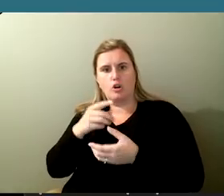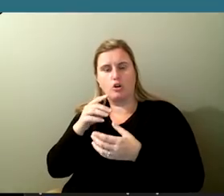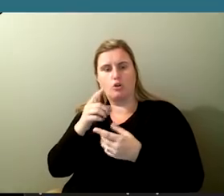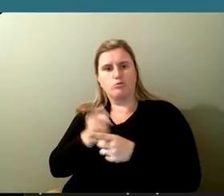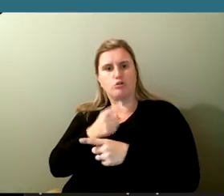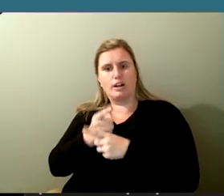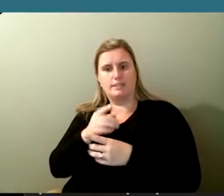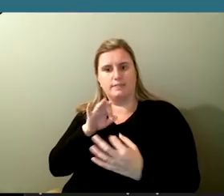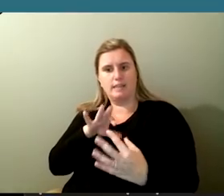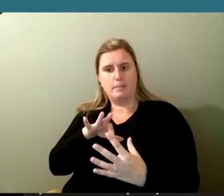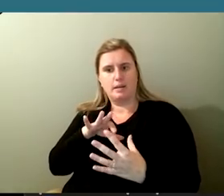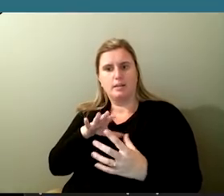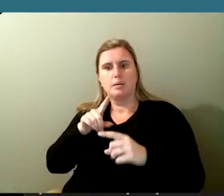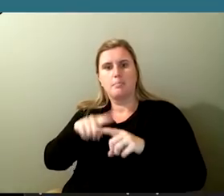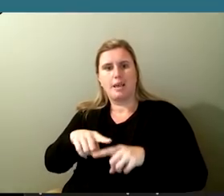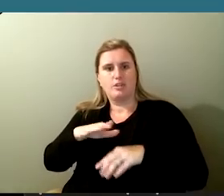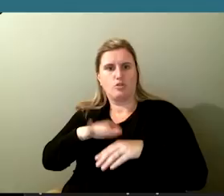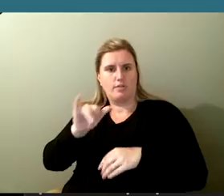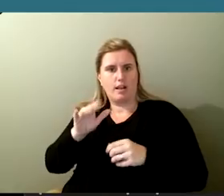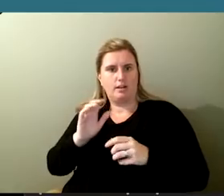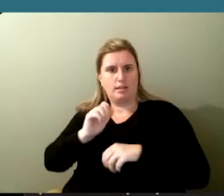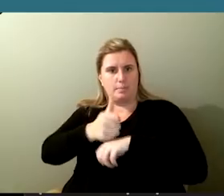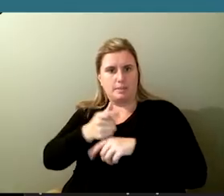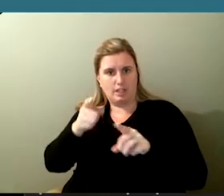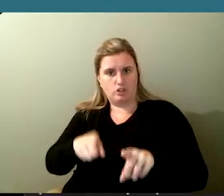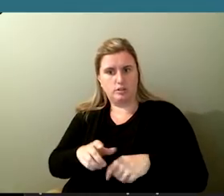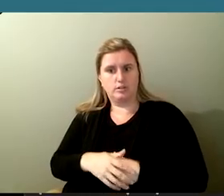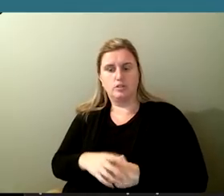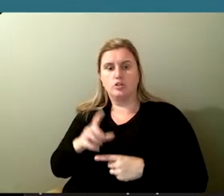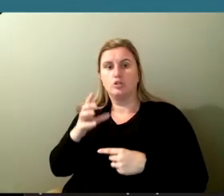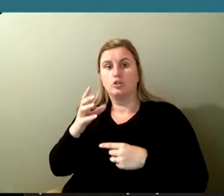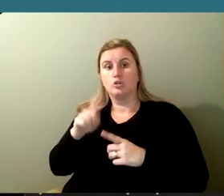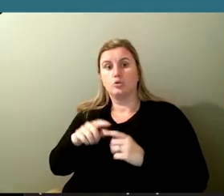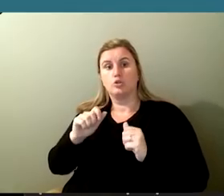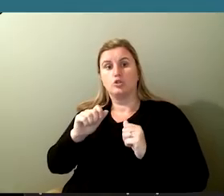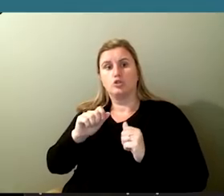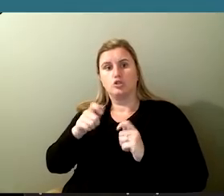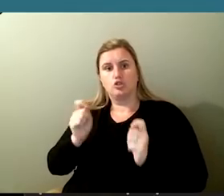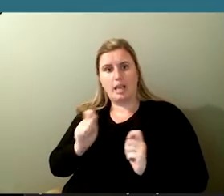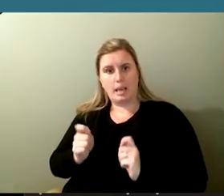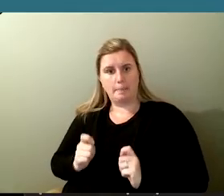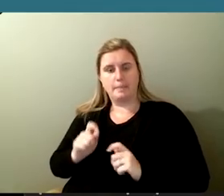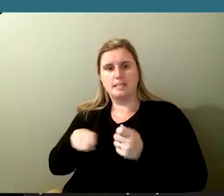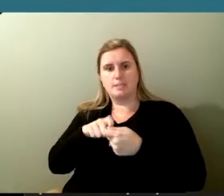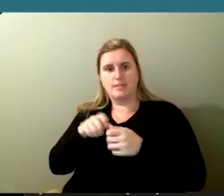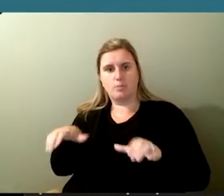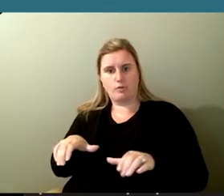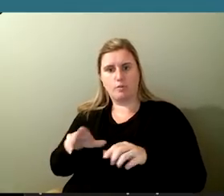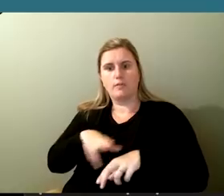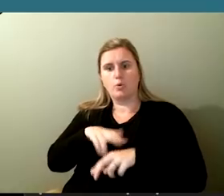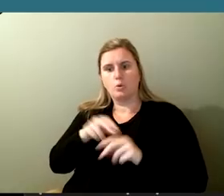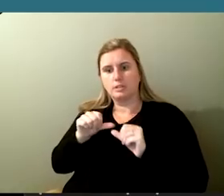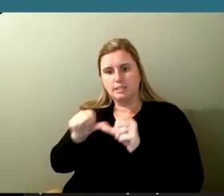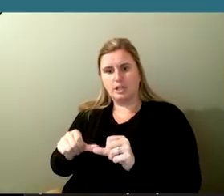feedback based on that implementation, in order to shape up those specific performance. And of course,